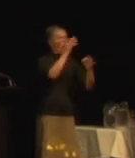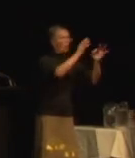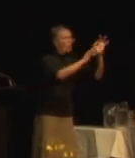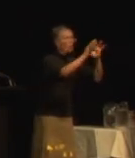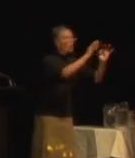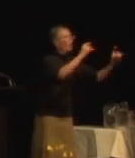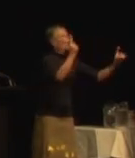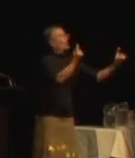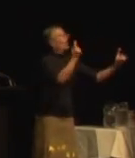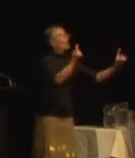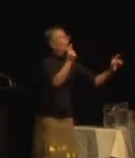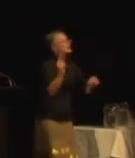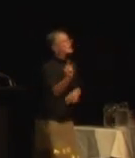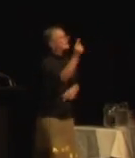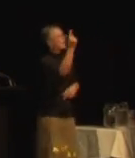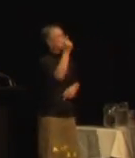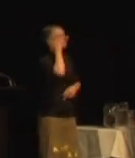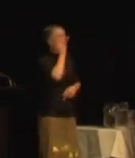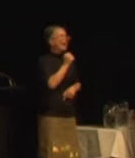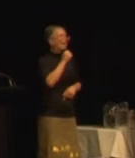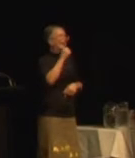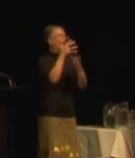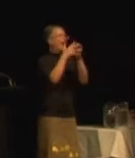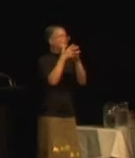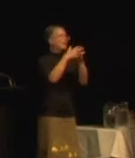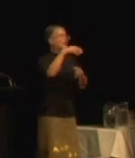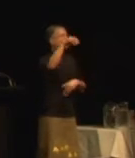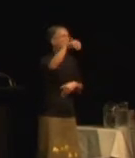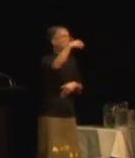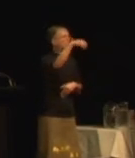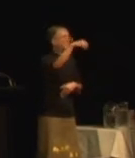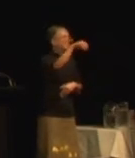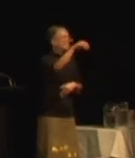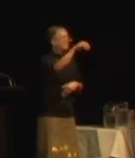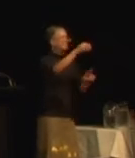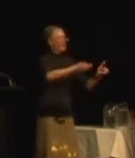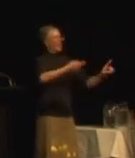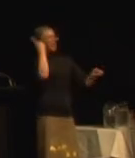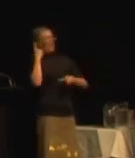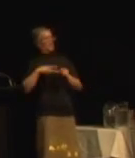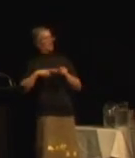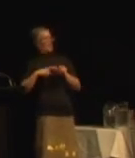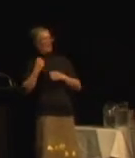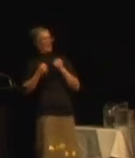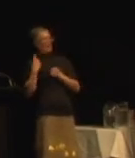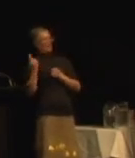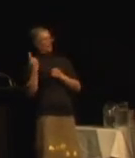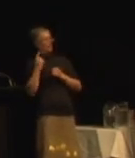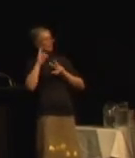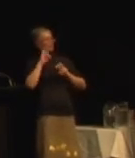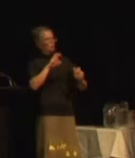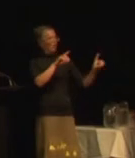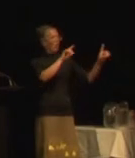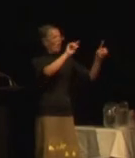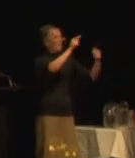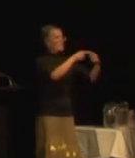was the first black American president of America, as BBC journalist Richard Gray did in March last year, you find the first search